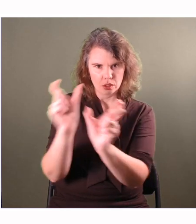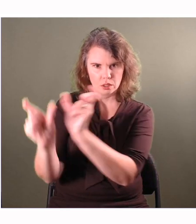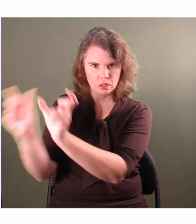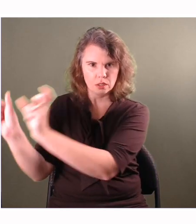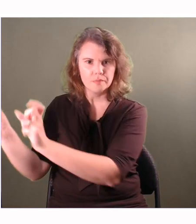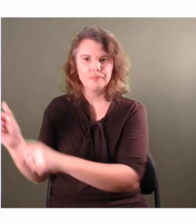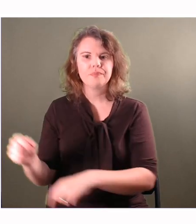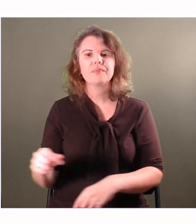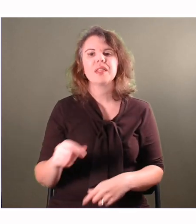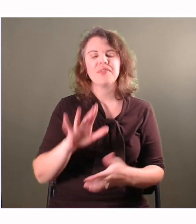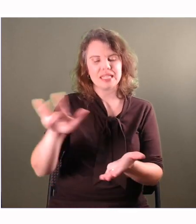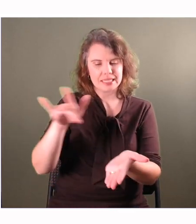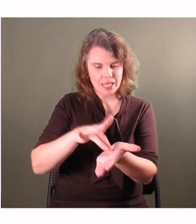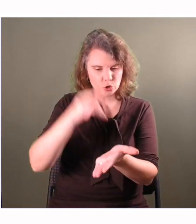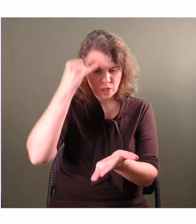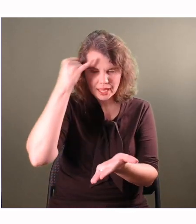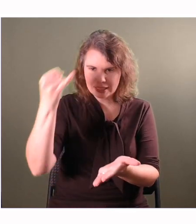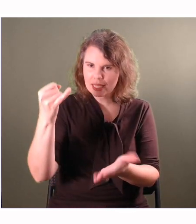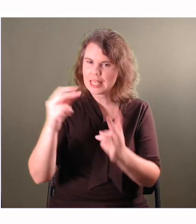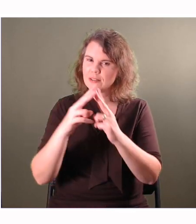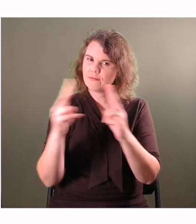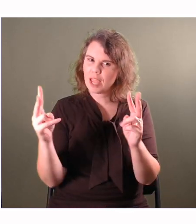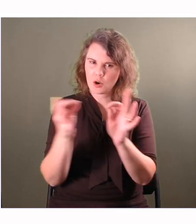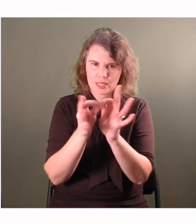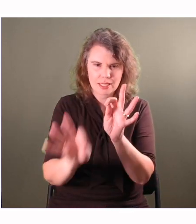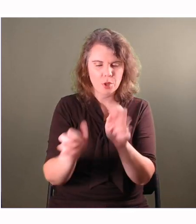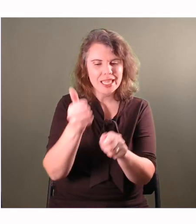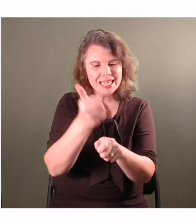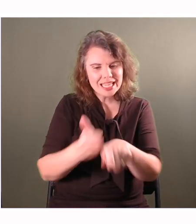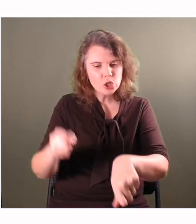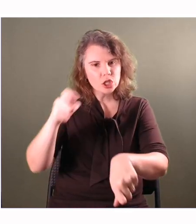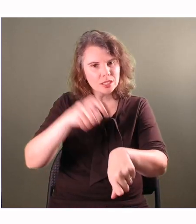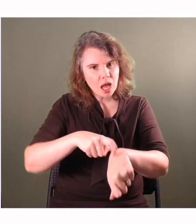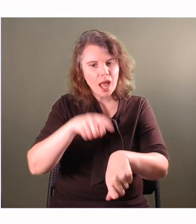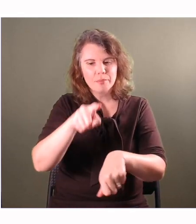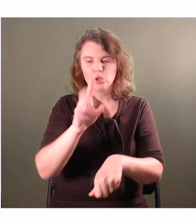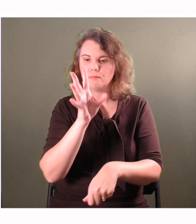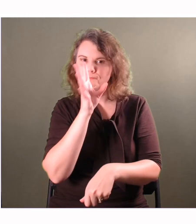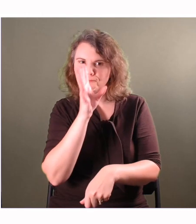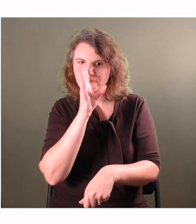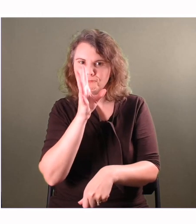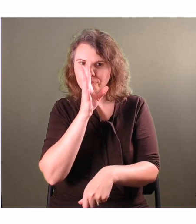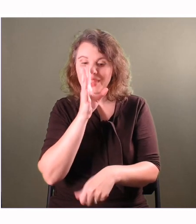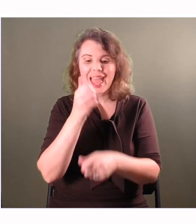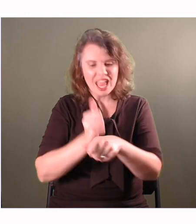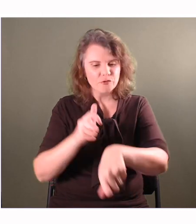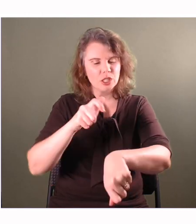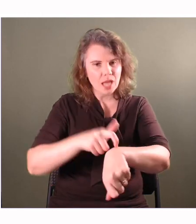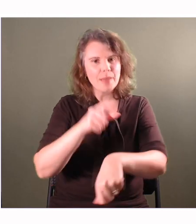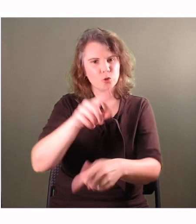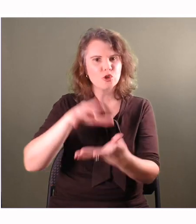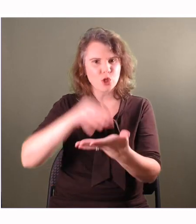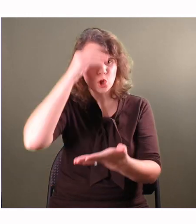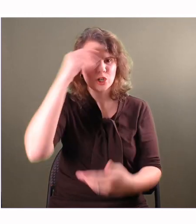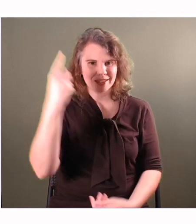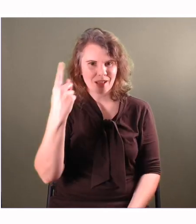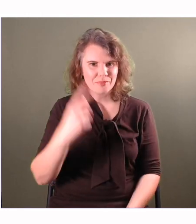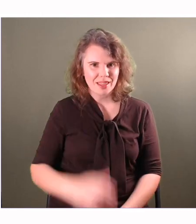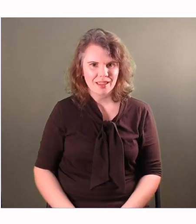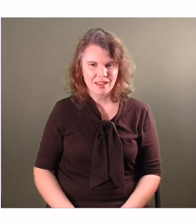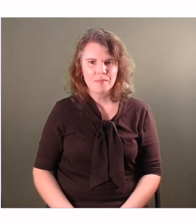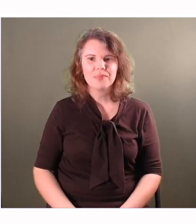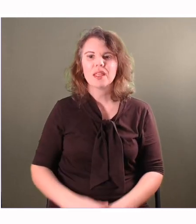sequences? Central idea is very simple. Each time you say something, each act of production is an act of